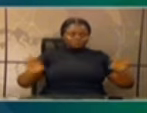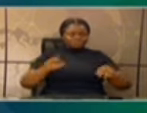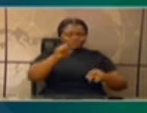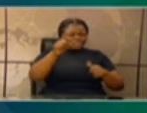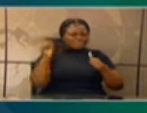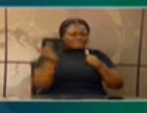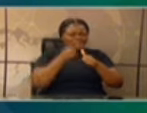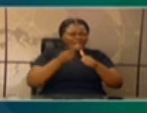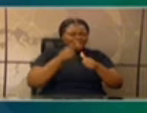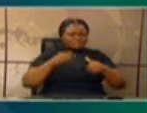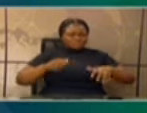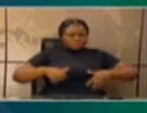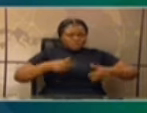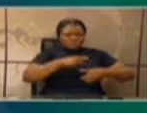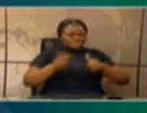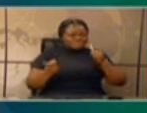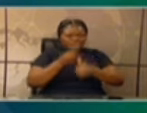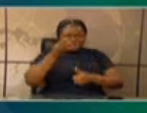here.